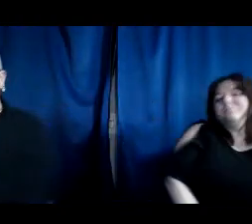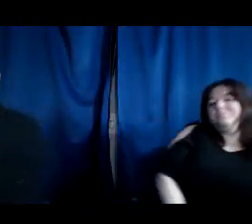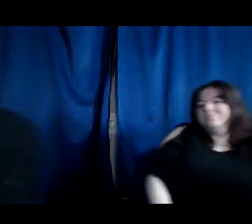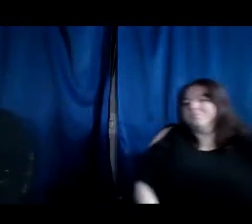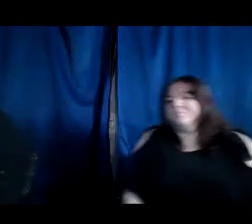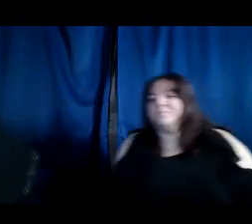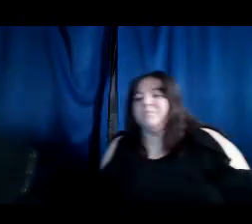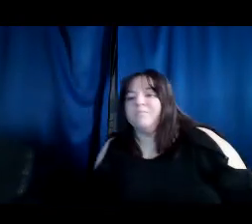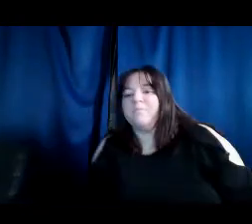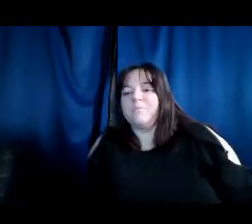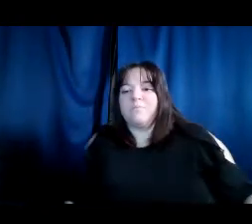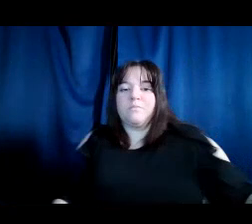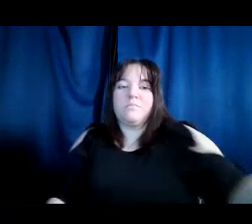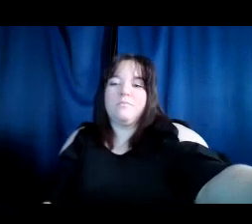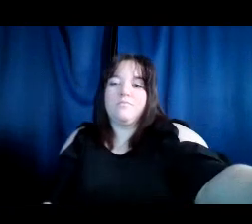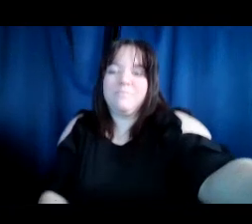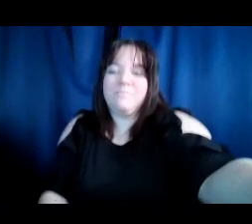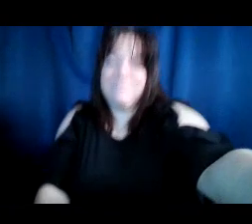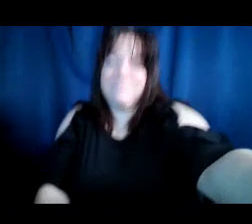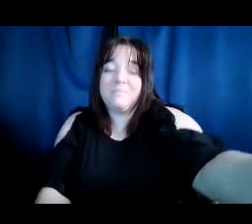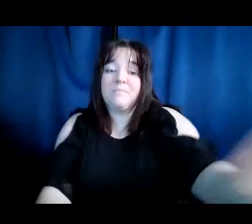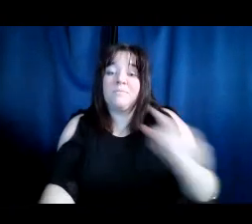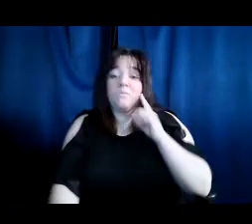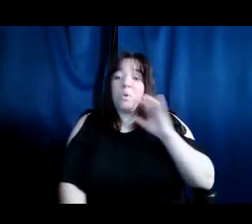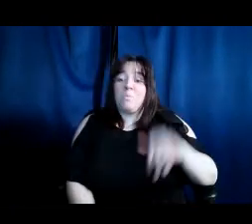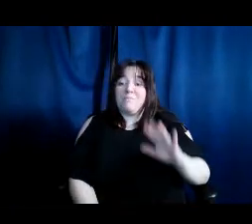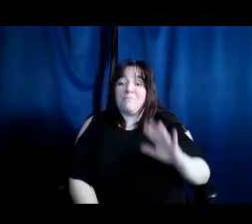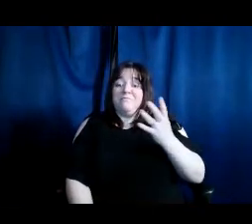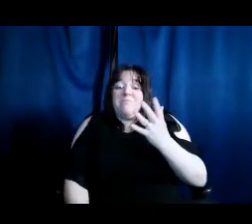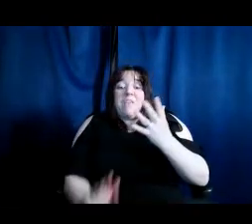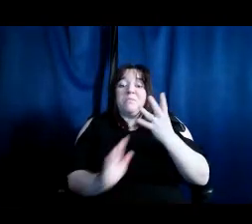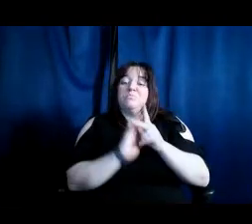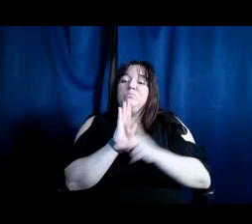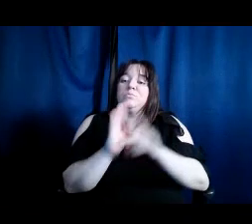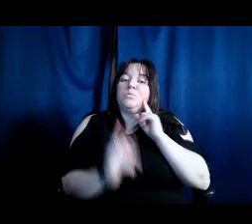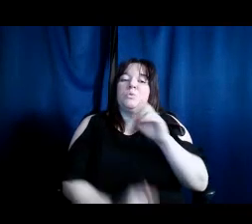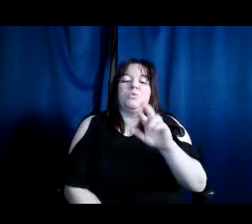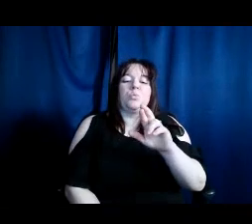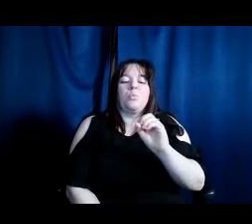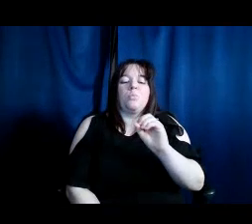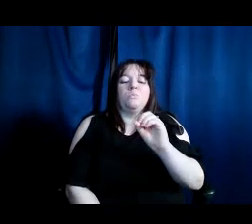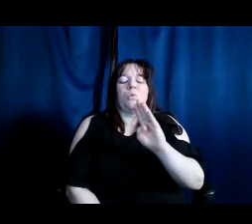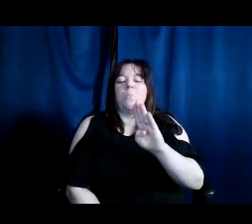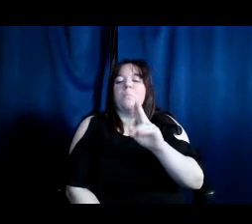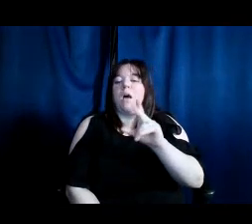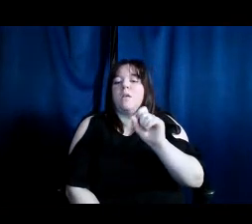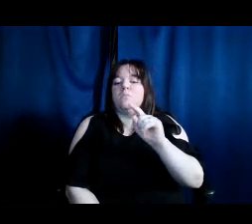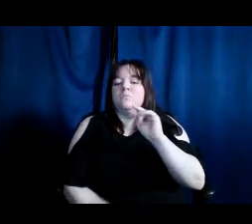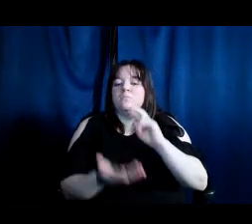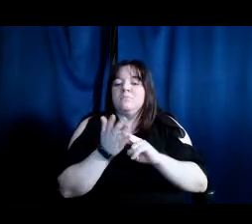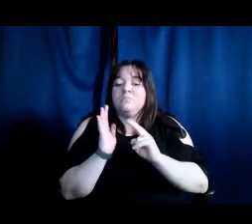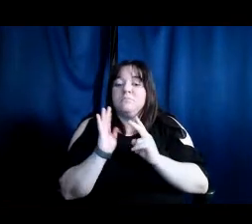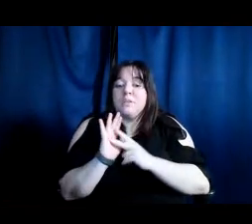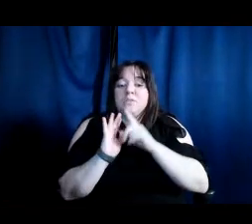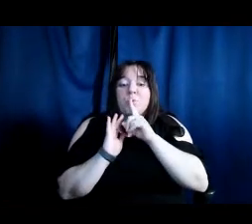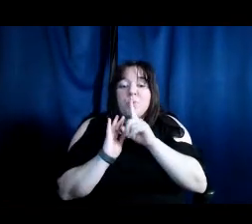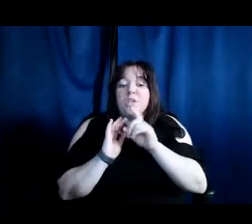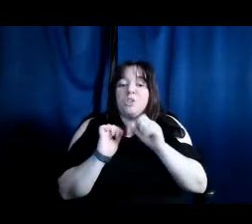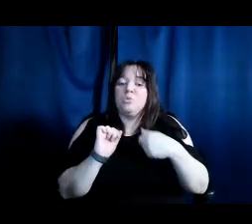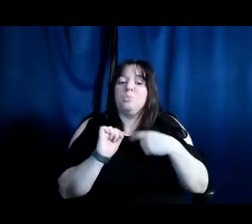be robust enough to be interpreted reliably by a wide variety of devices, including assistive